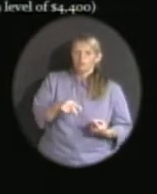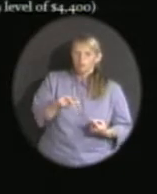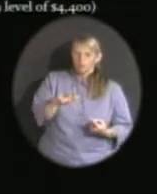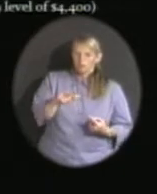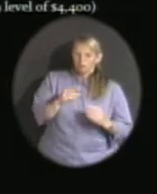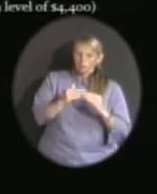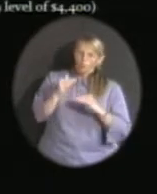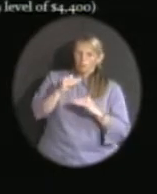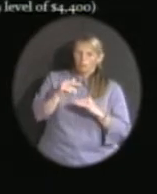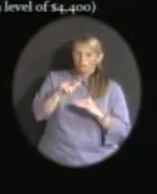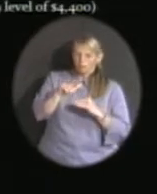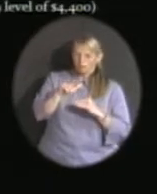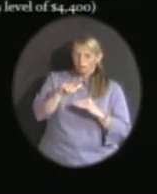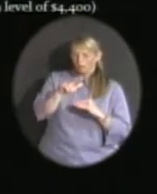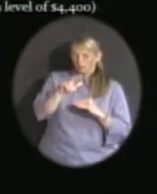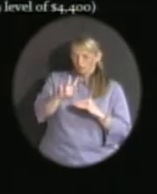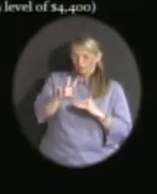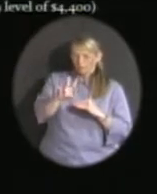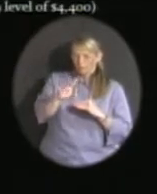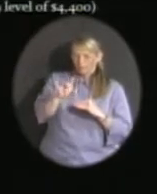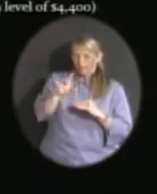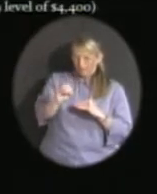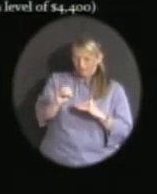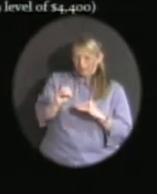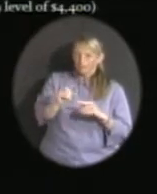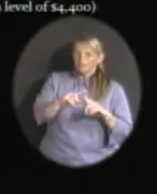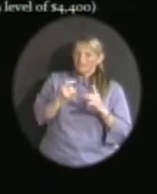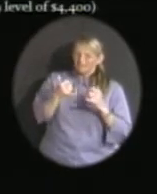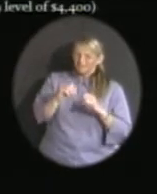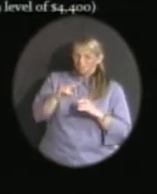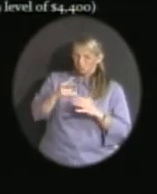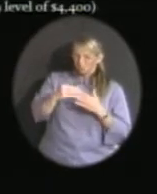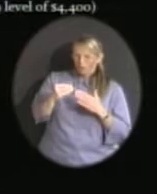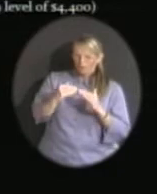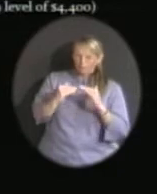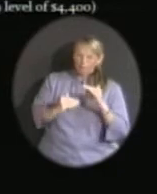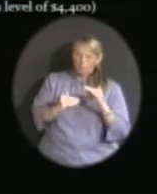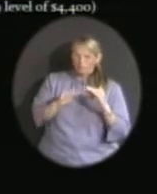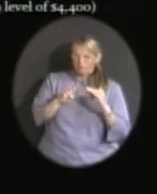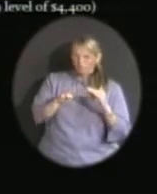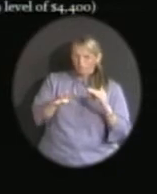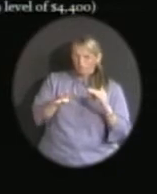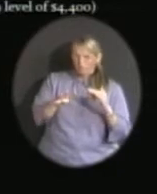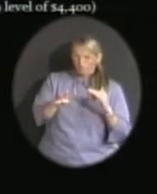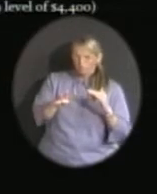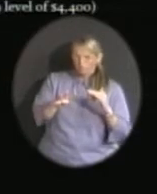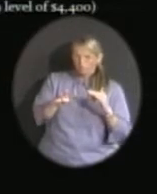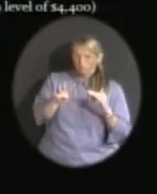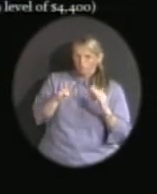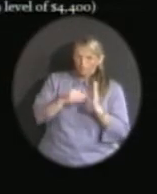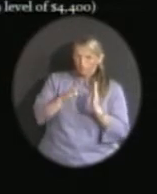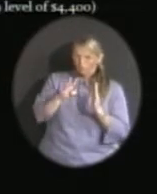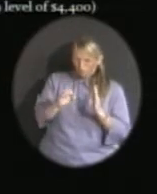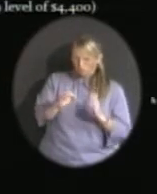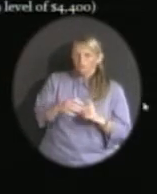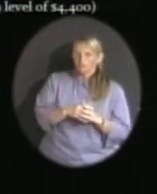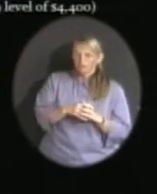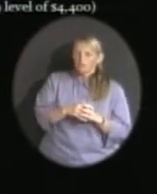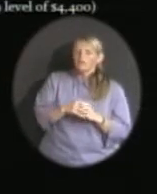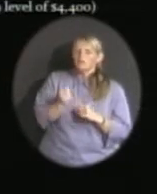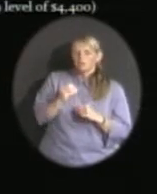still $562 below its high of $4,400 back in fiscal year 09. So we have a long way to go till